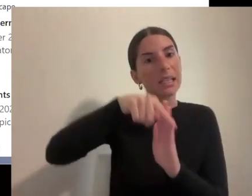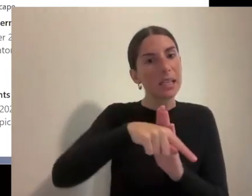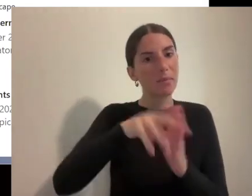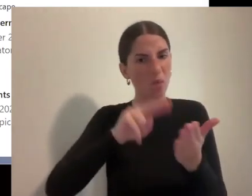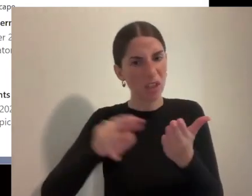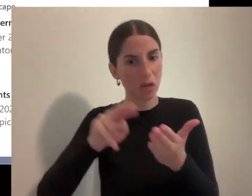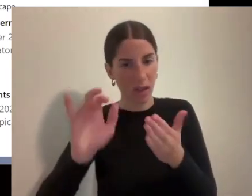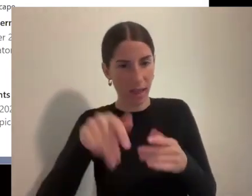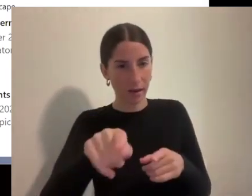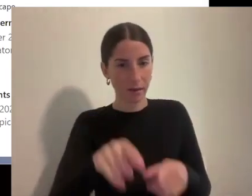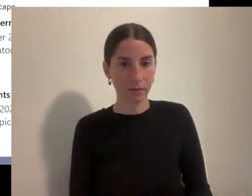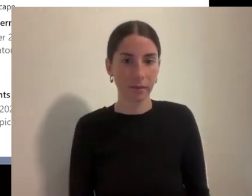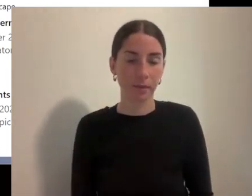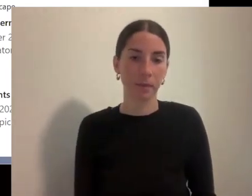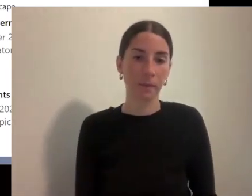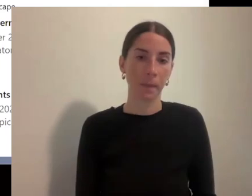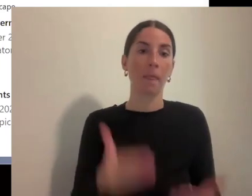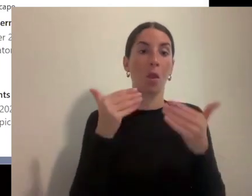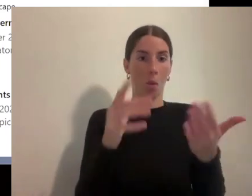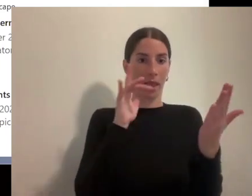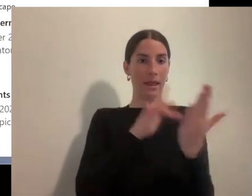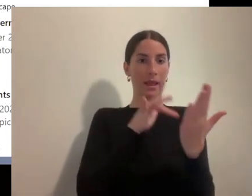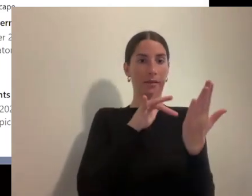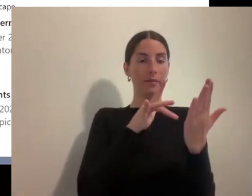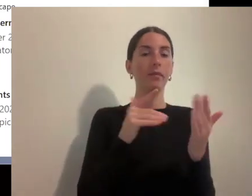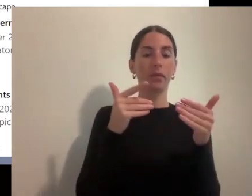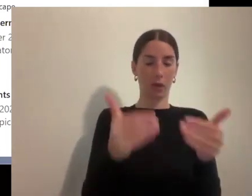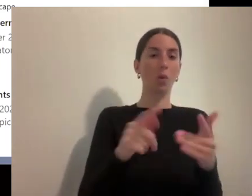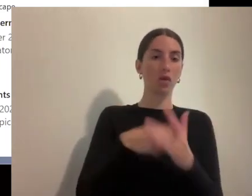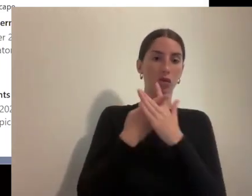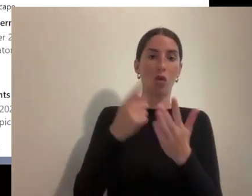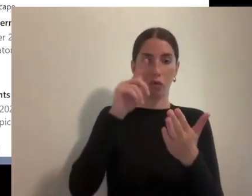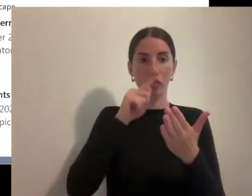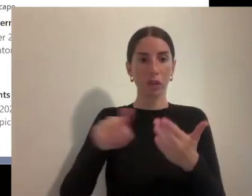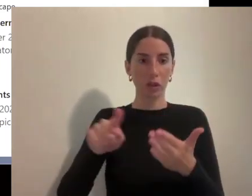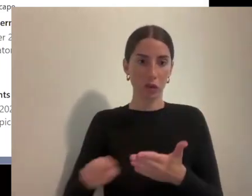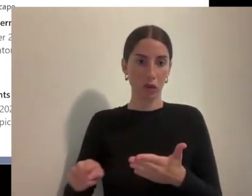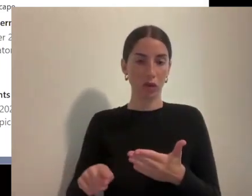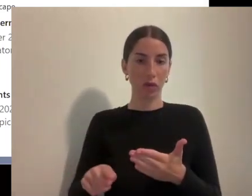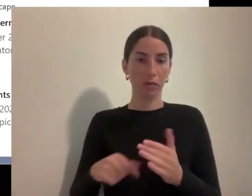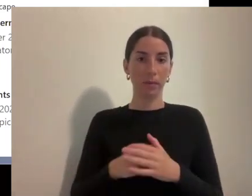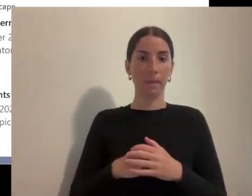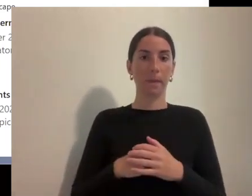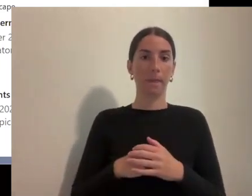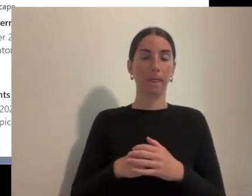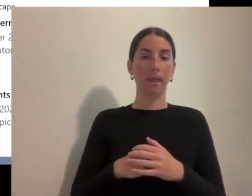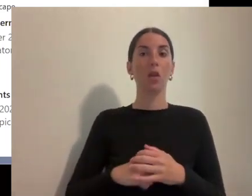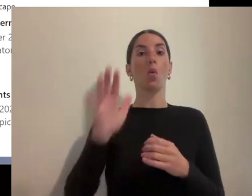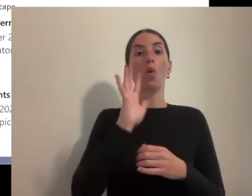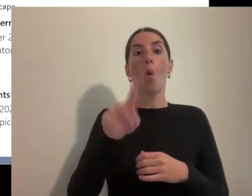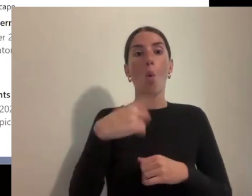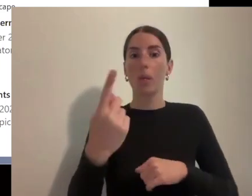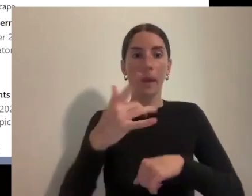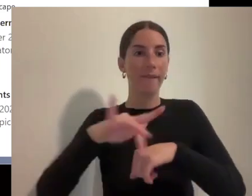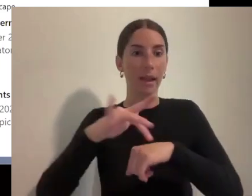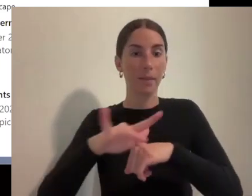here. You have to click that button to enable deep research. And again, this is only going to be available if you have